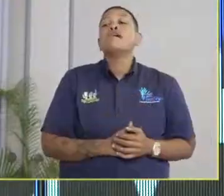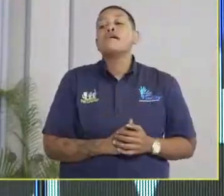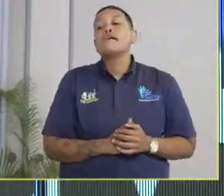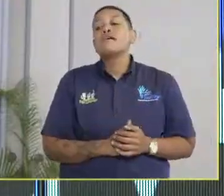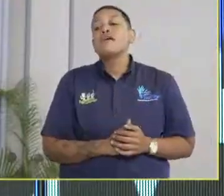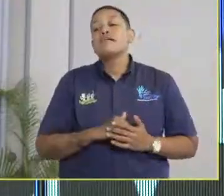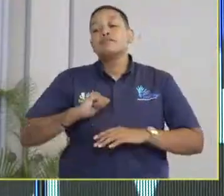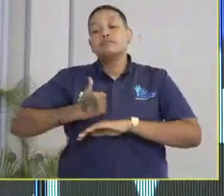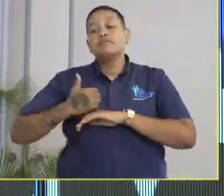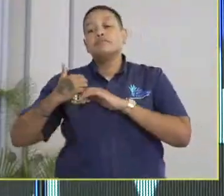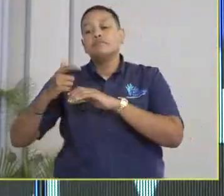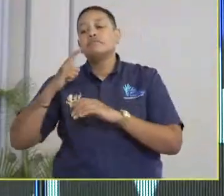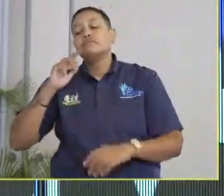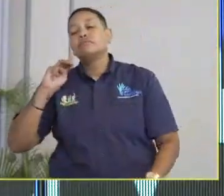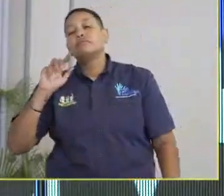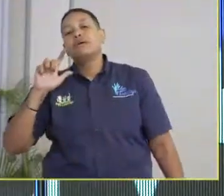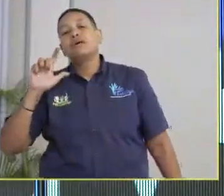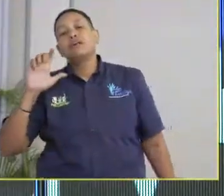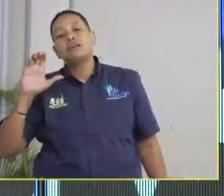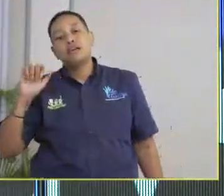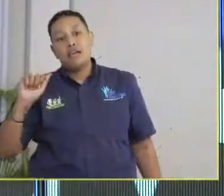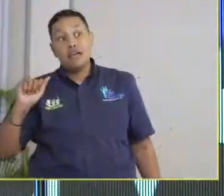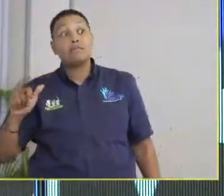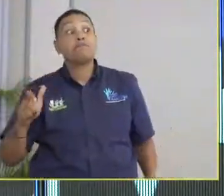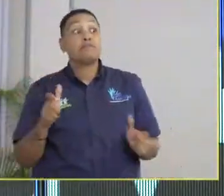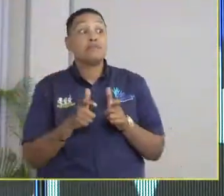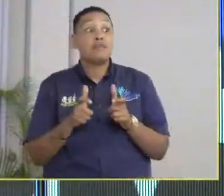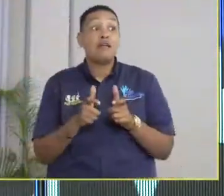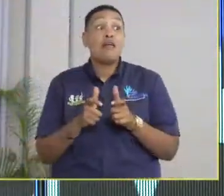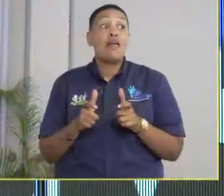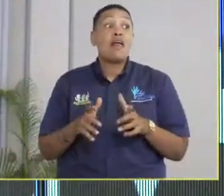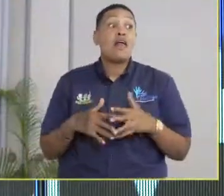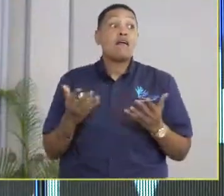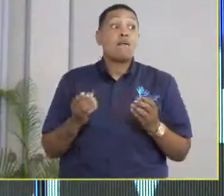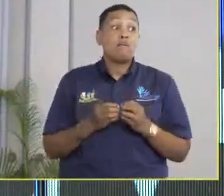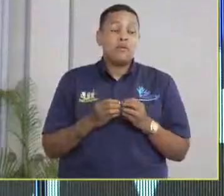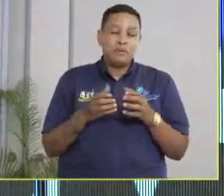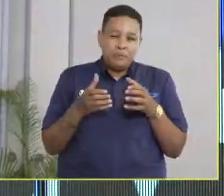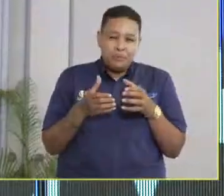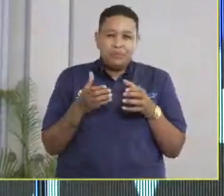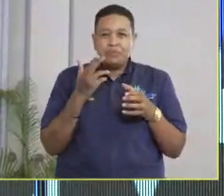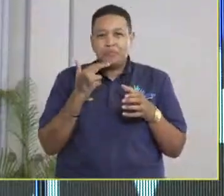the establishment of the MLCA, smaller, so a lot more intimate